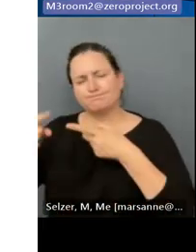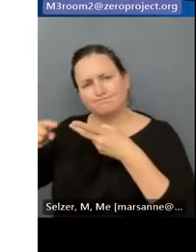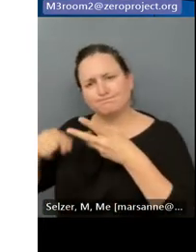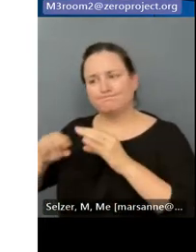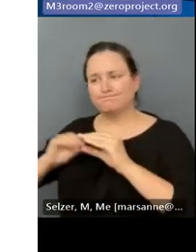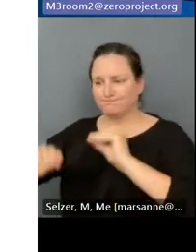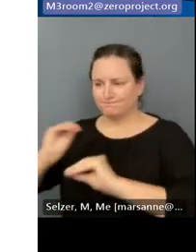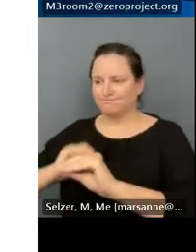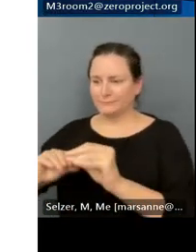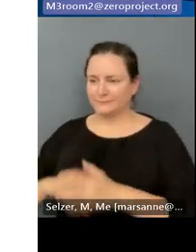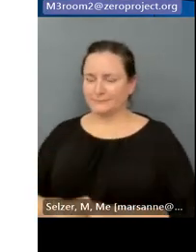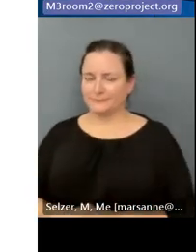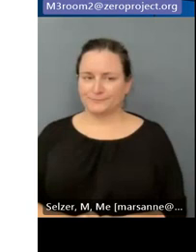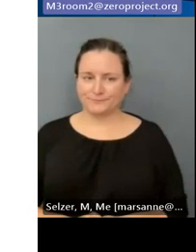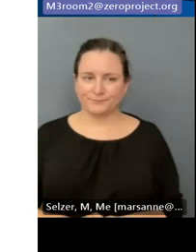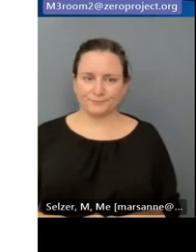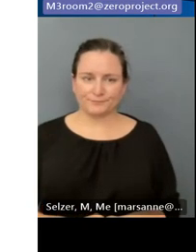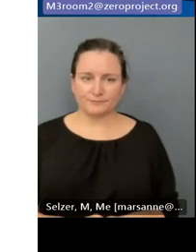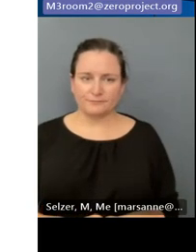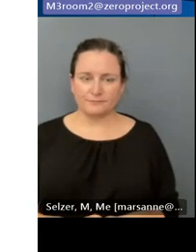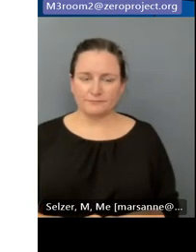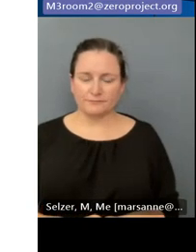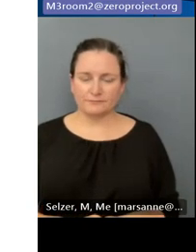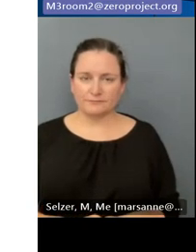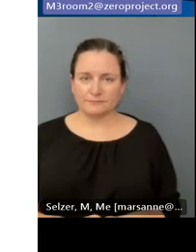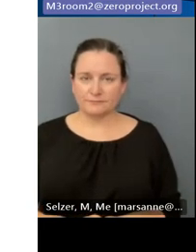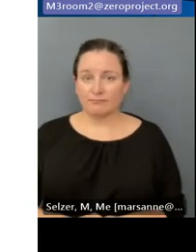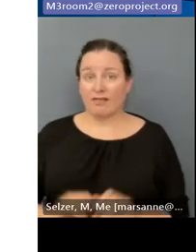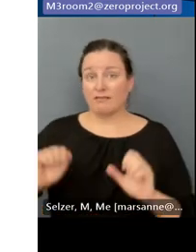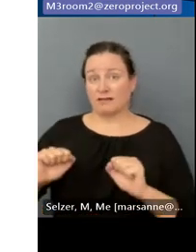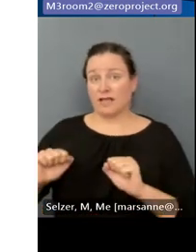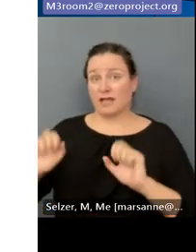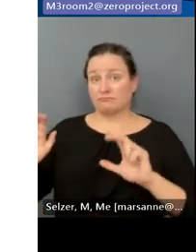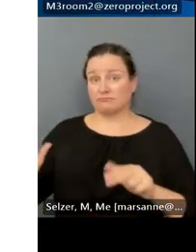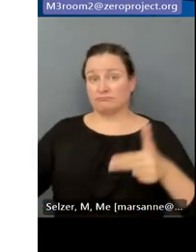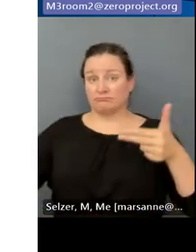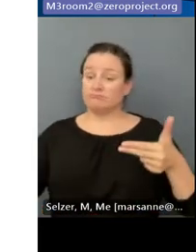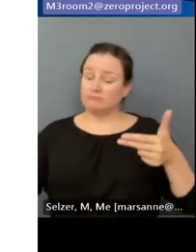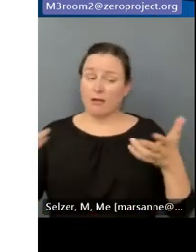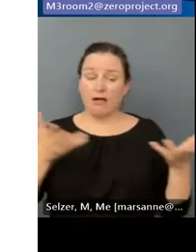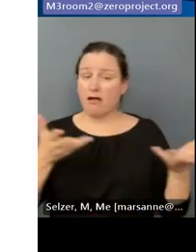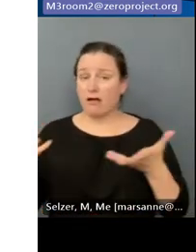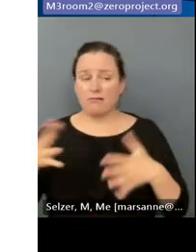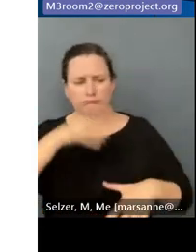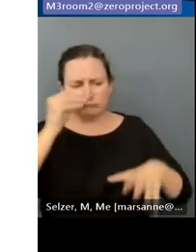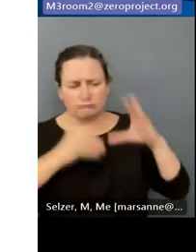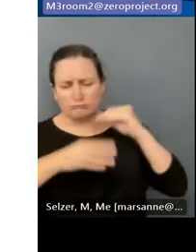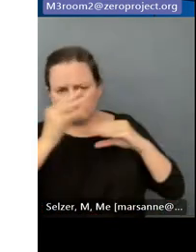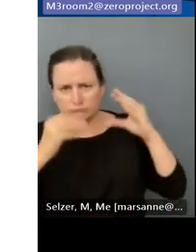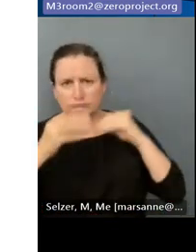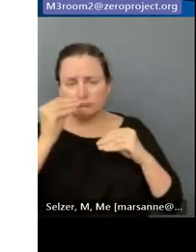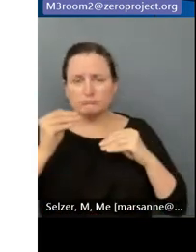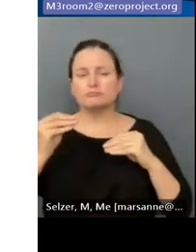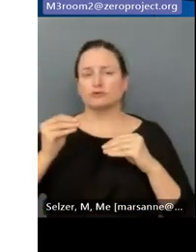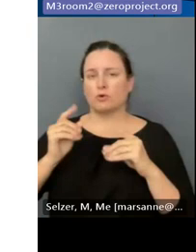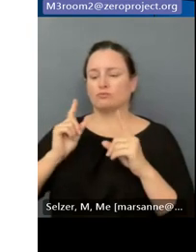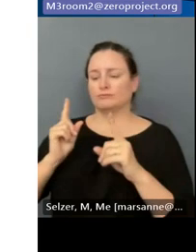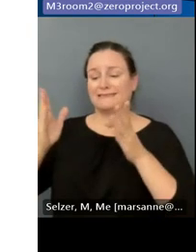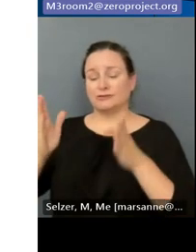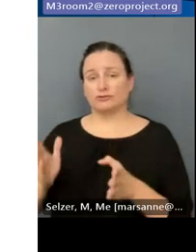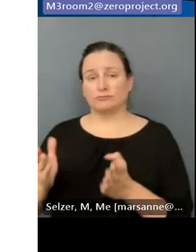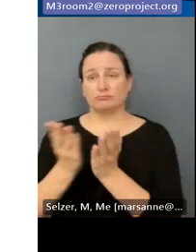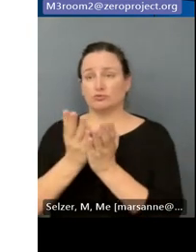the aim of making it easier for students to remove barriers based on the needs present by schools. We